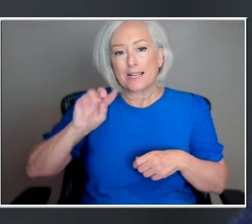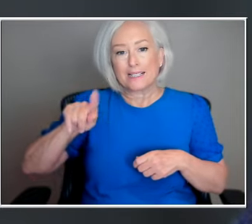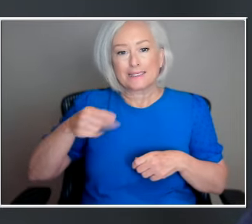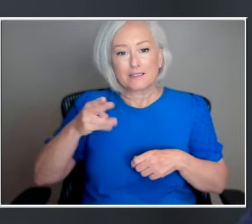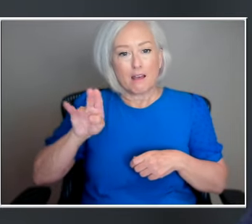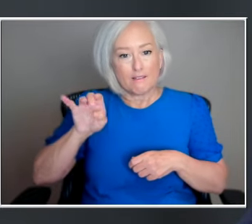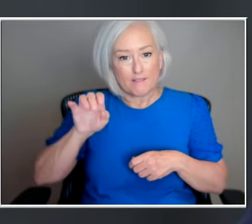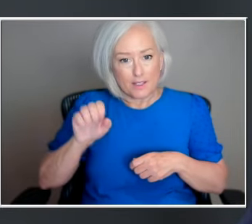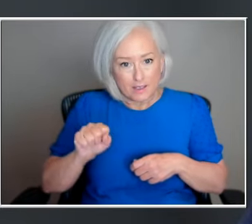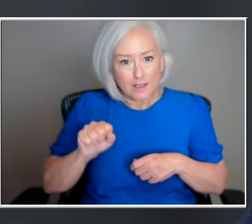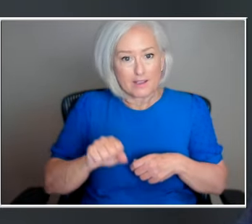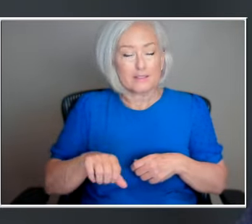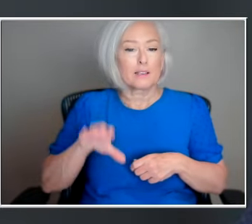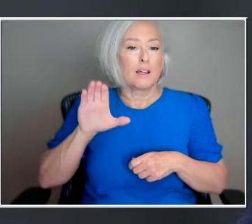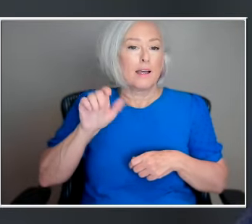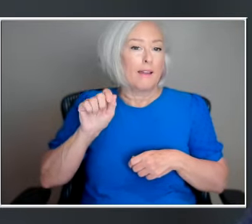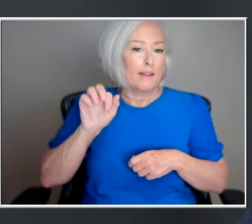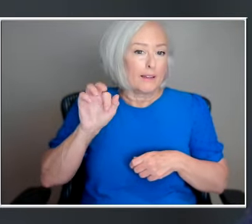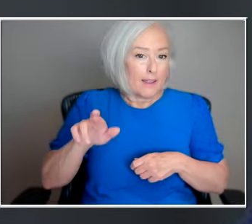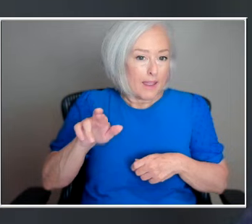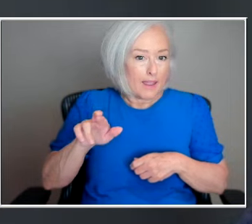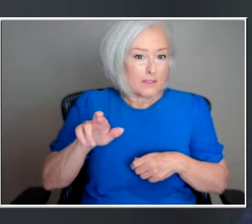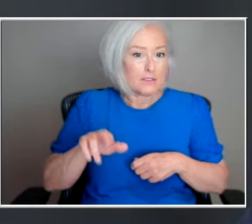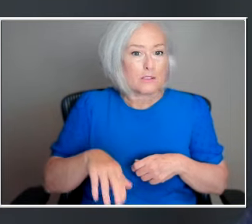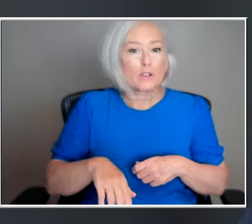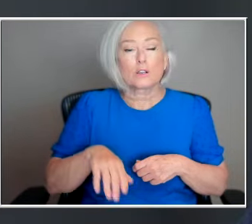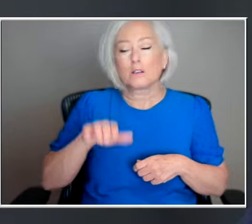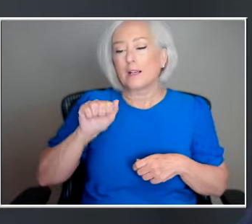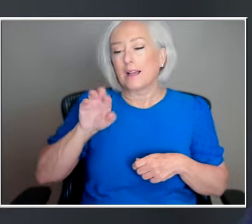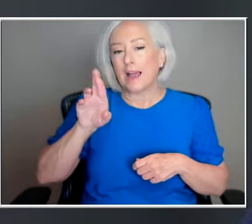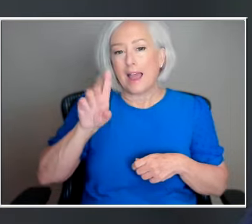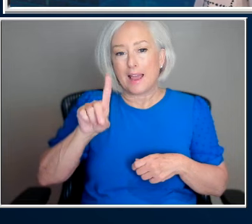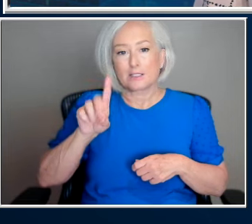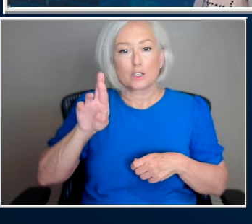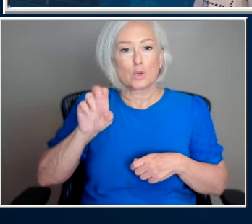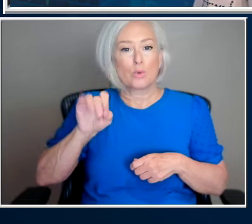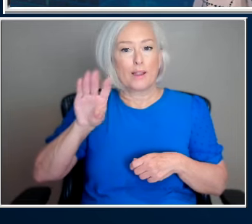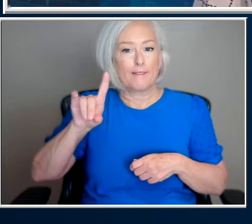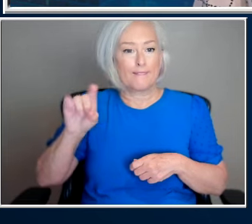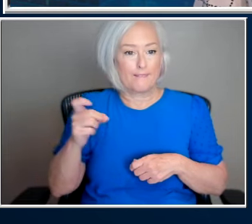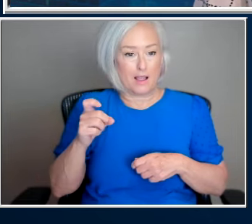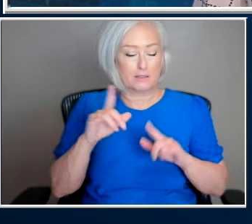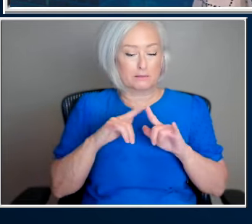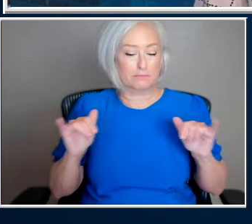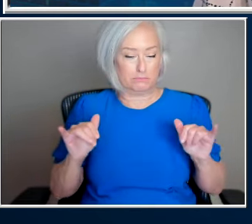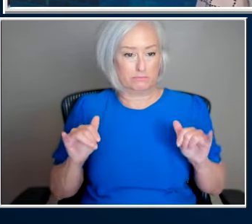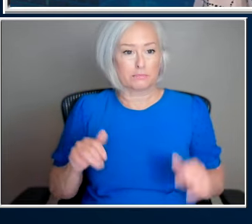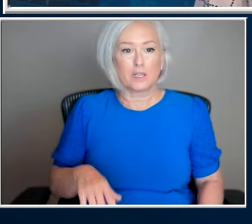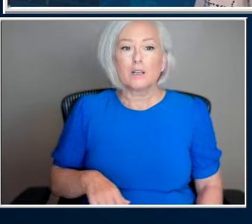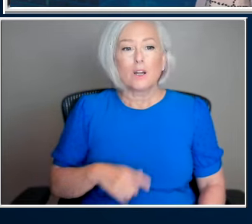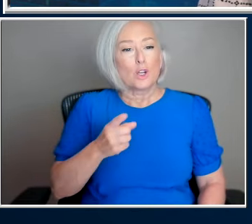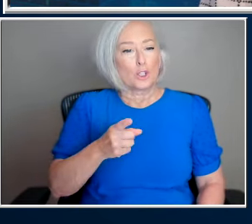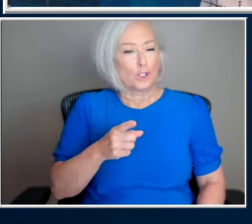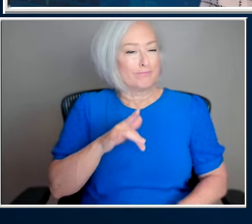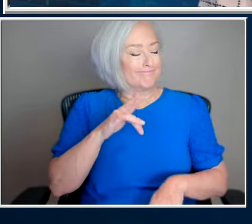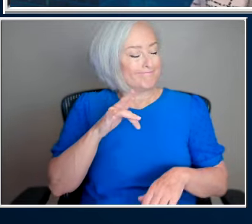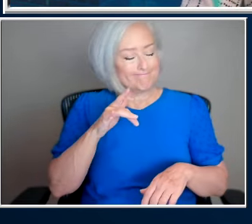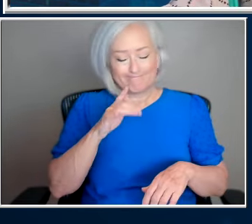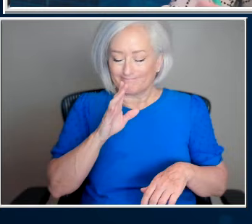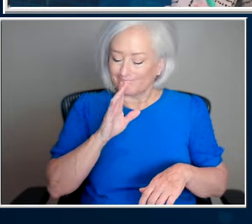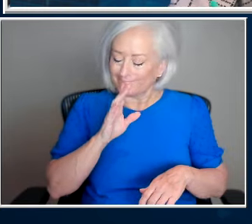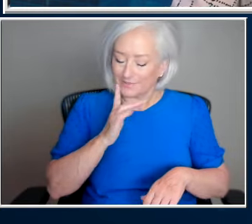that area, or in the food pipe esophageal cancer. And you kind of touched on it. And Dr. Kasi, we talk about all types of cancers here on this